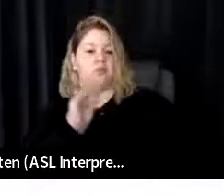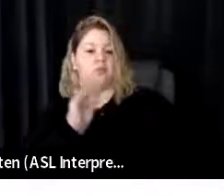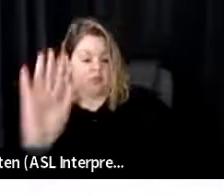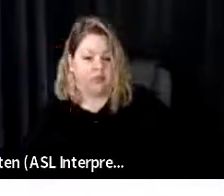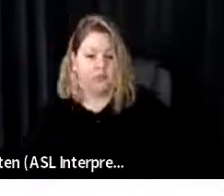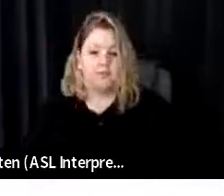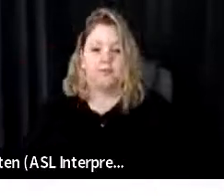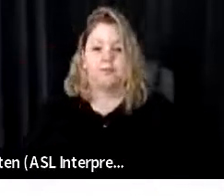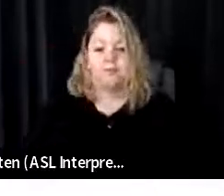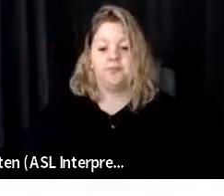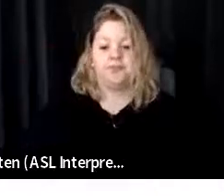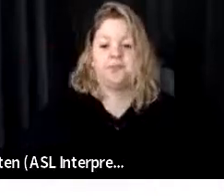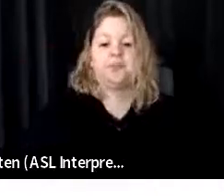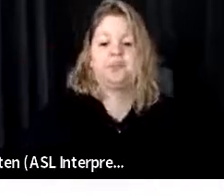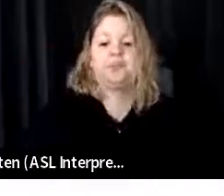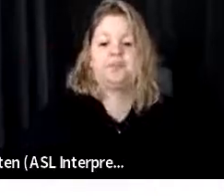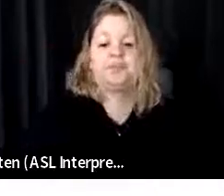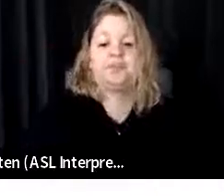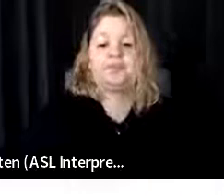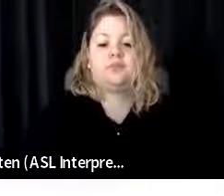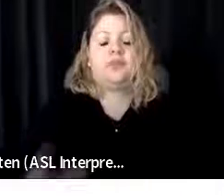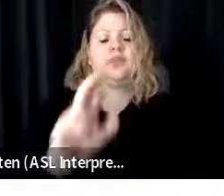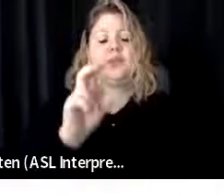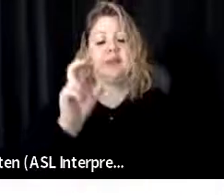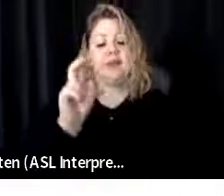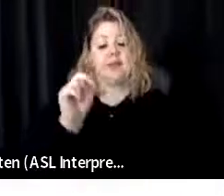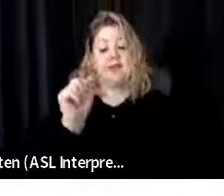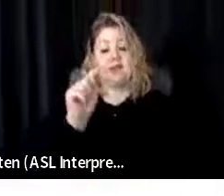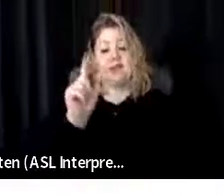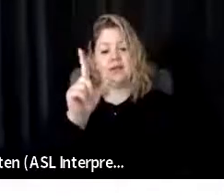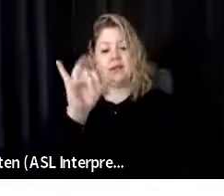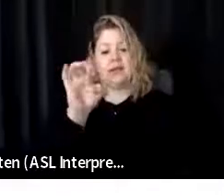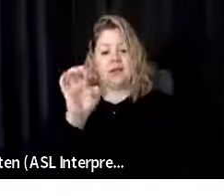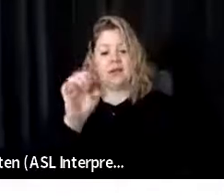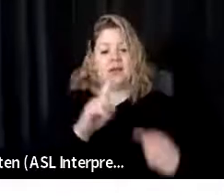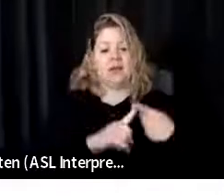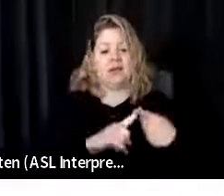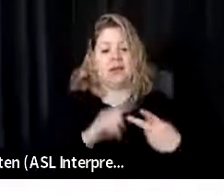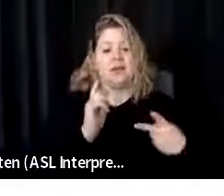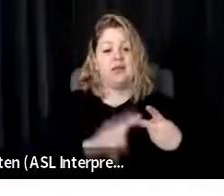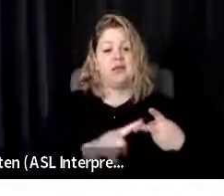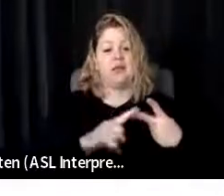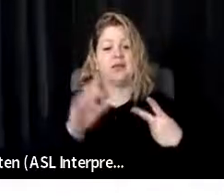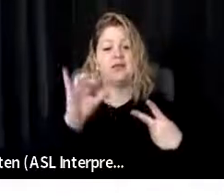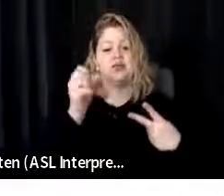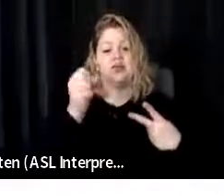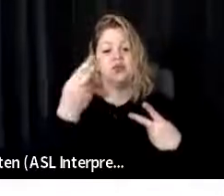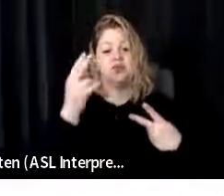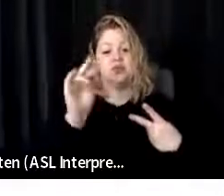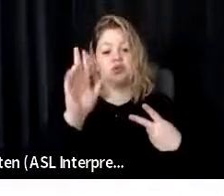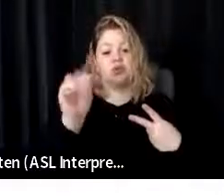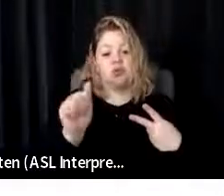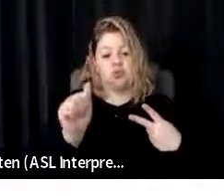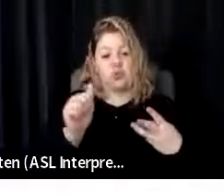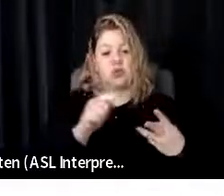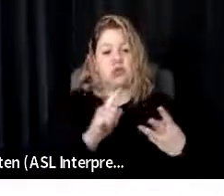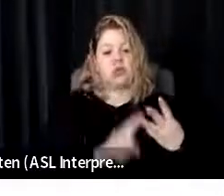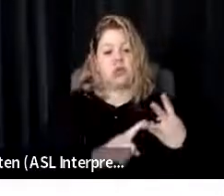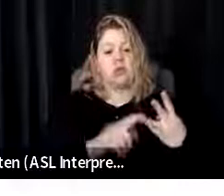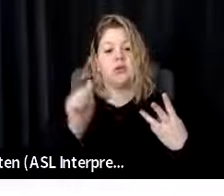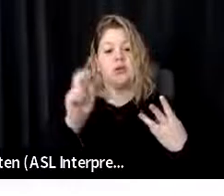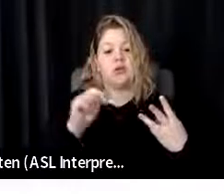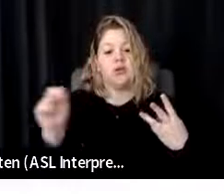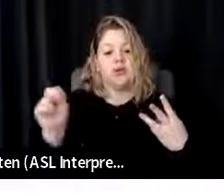have Natalie Carithers, Reverend Wayne Daly, Joshua Dankoff, Ann Hernandez,